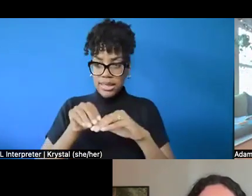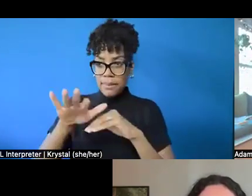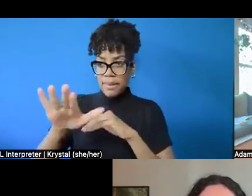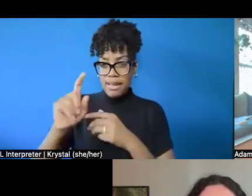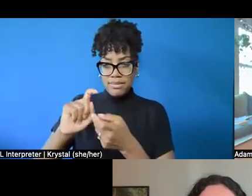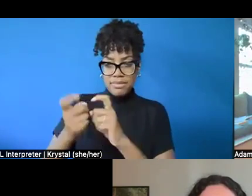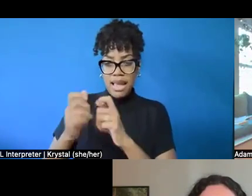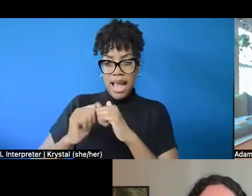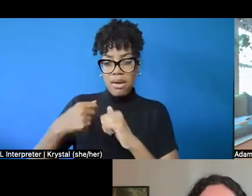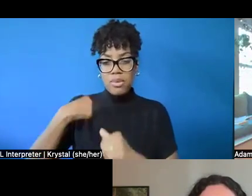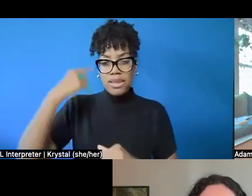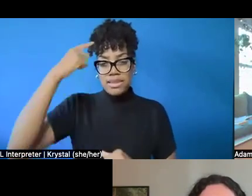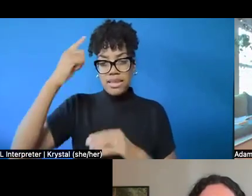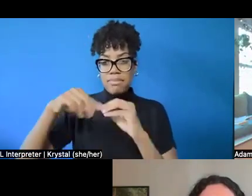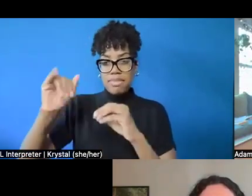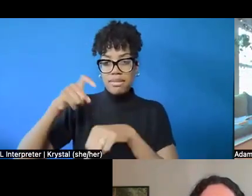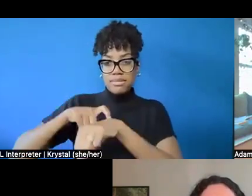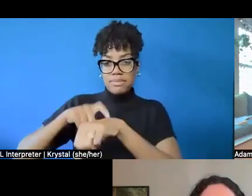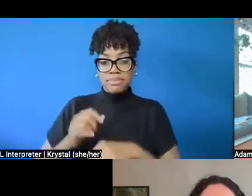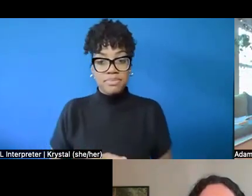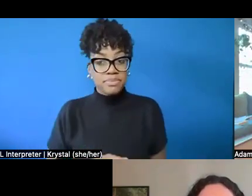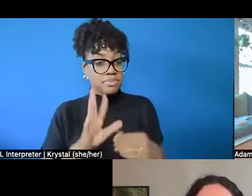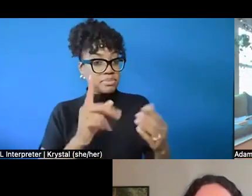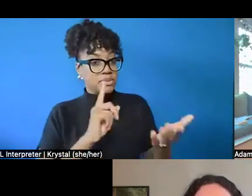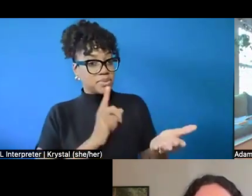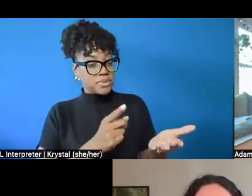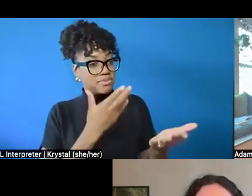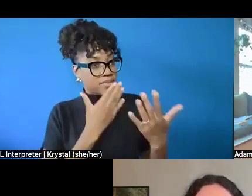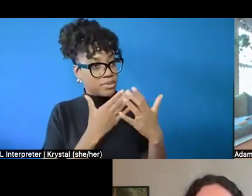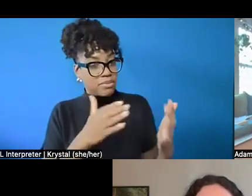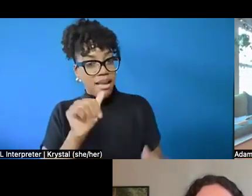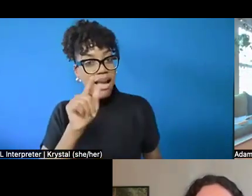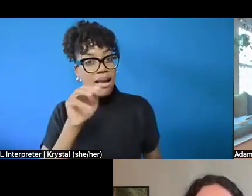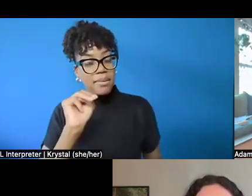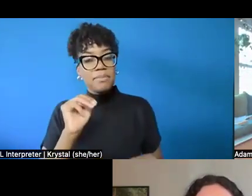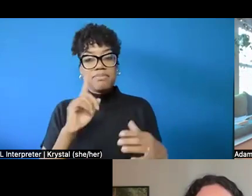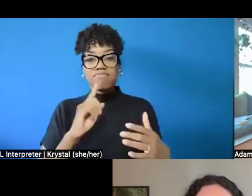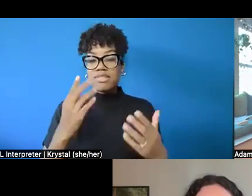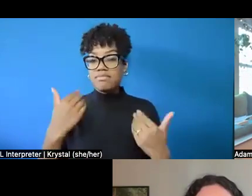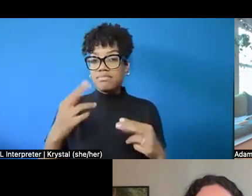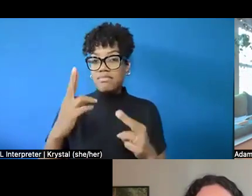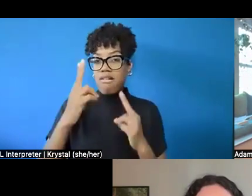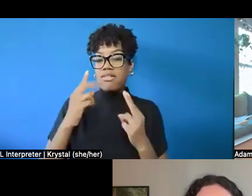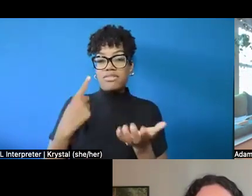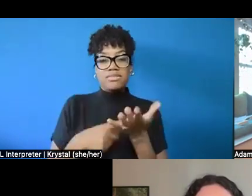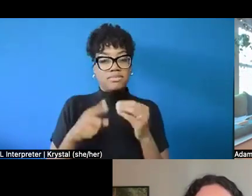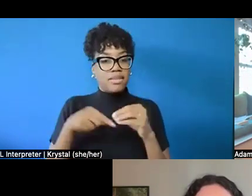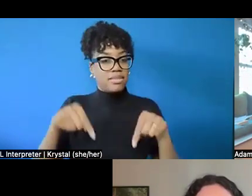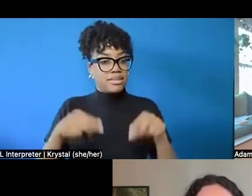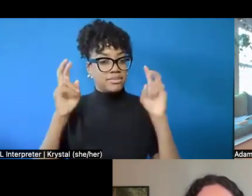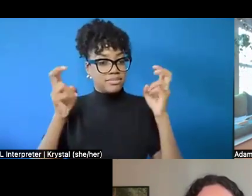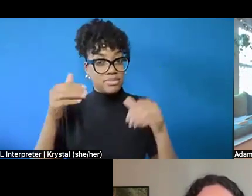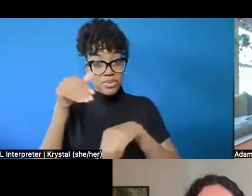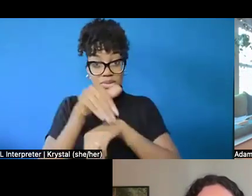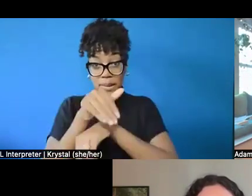question. And it's a pleasure to talk about this lesson here tonight. Um, so oftentimes when we have like